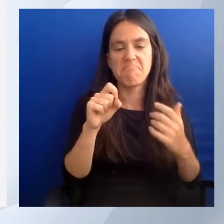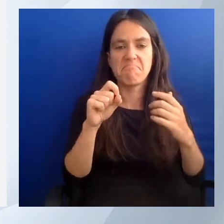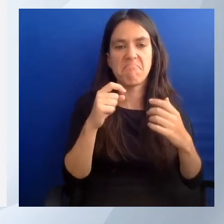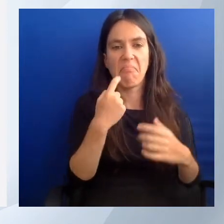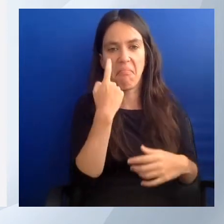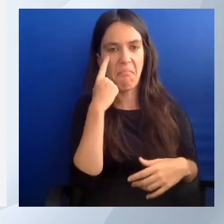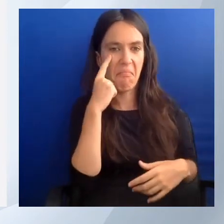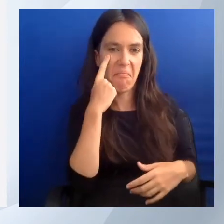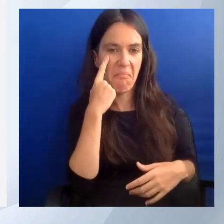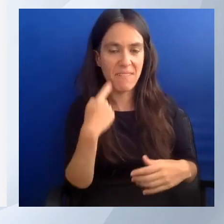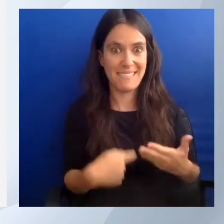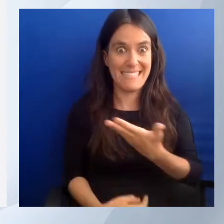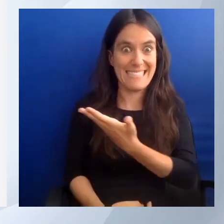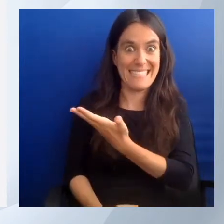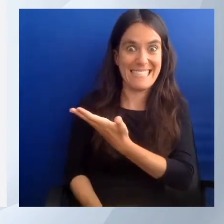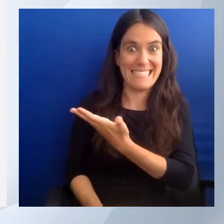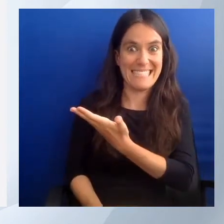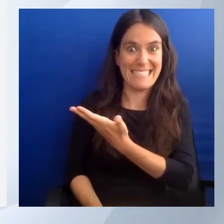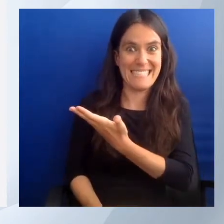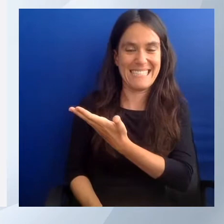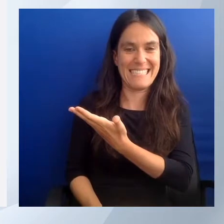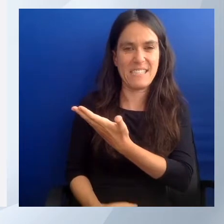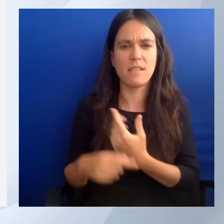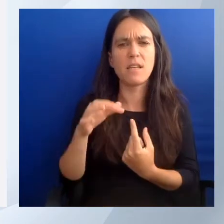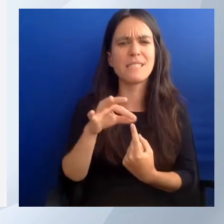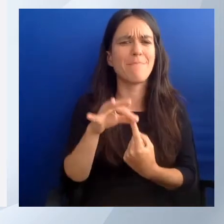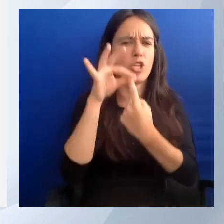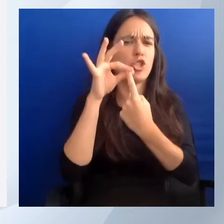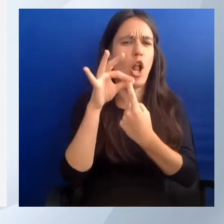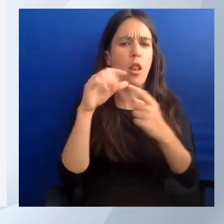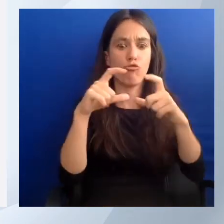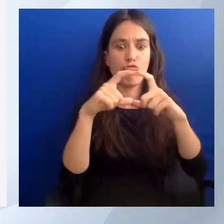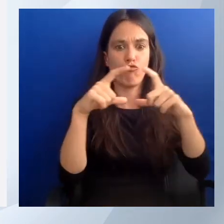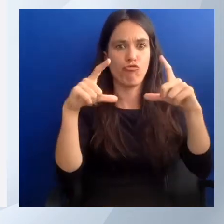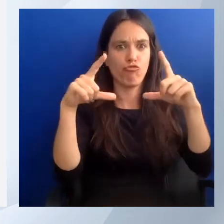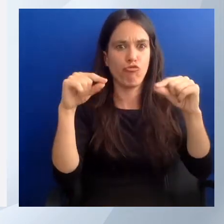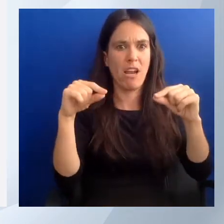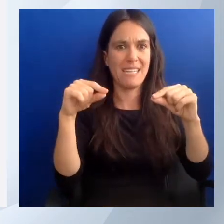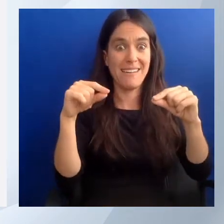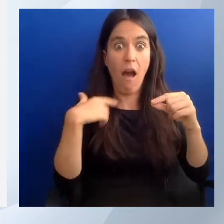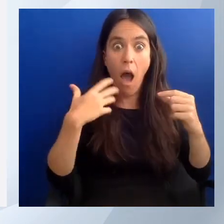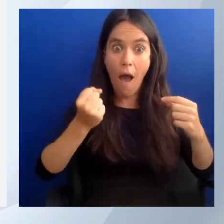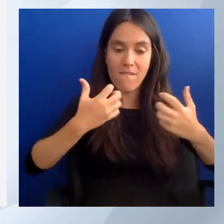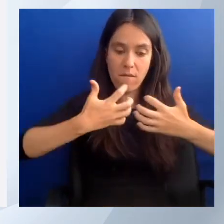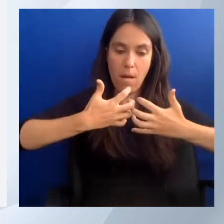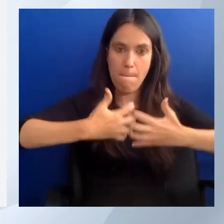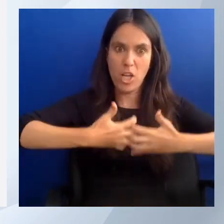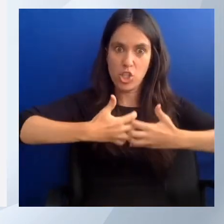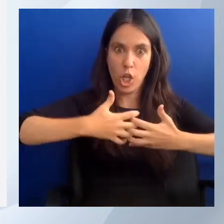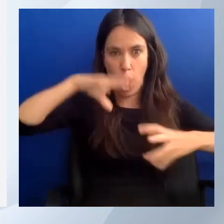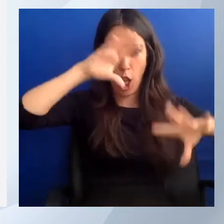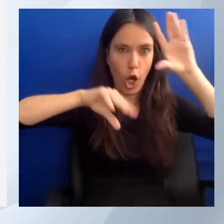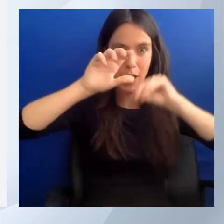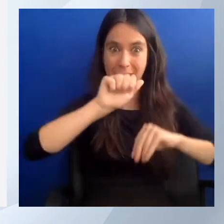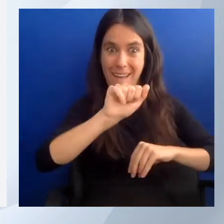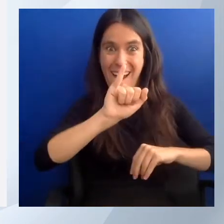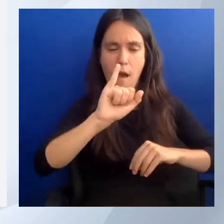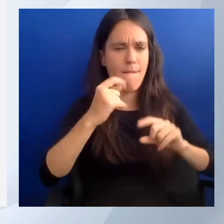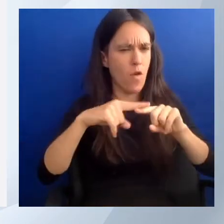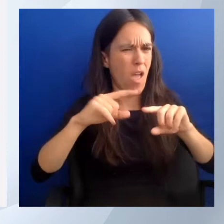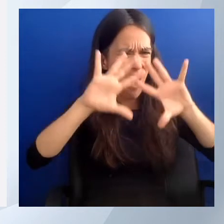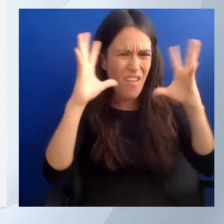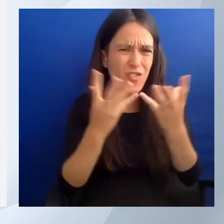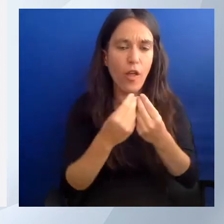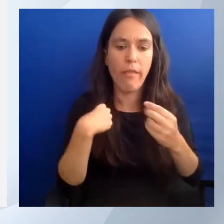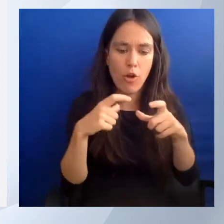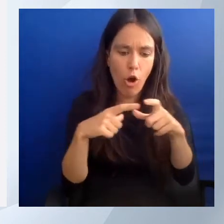is a special credit card company in the sense that they use machine learning for everything around giving out credit cards. They